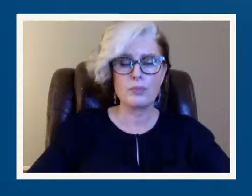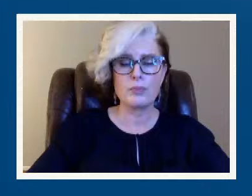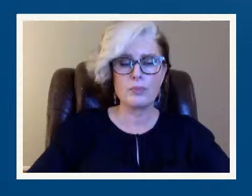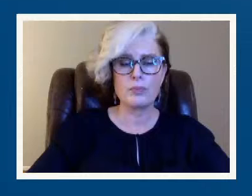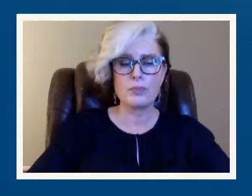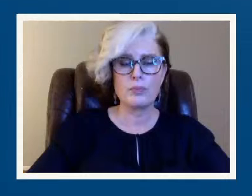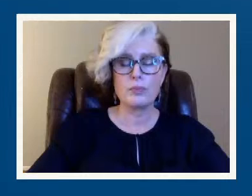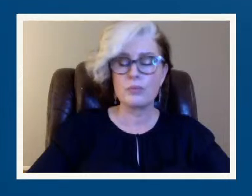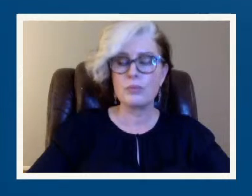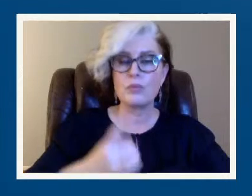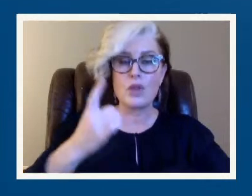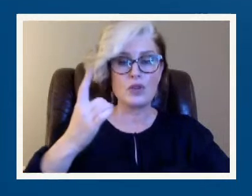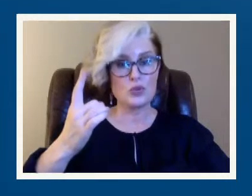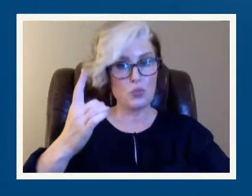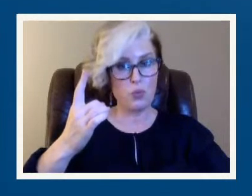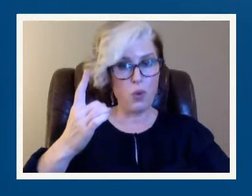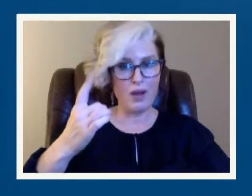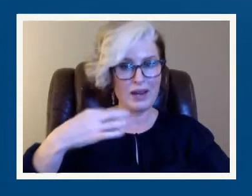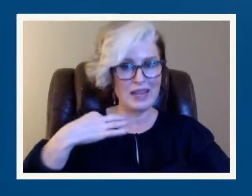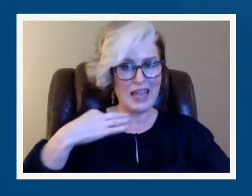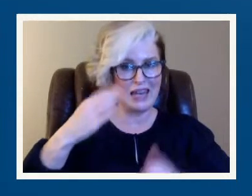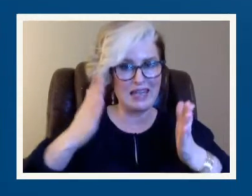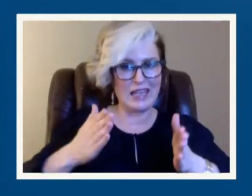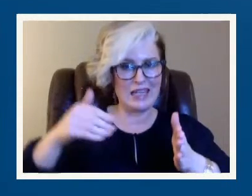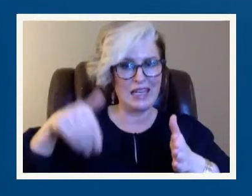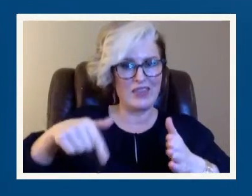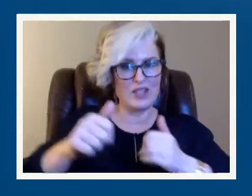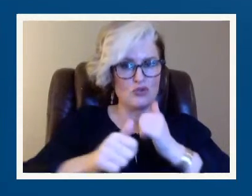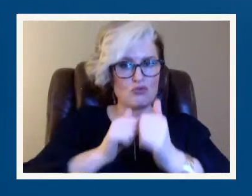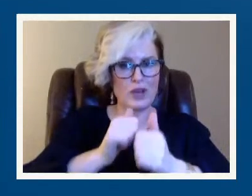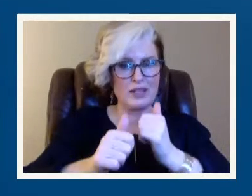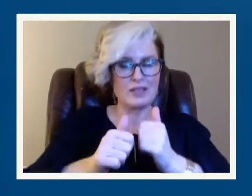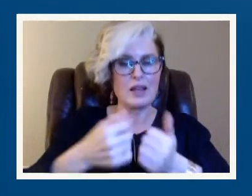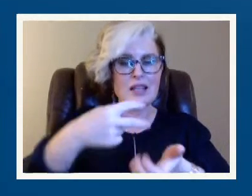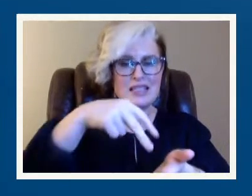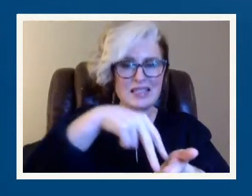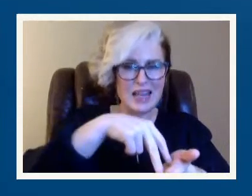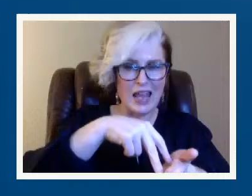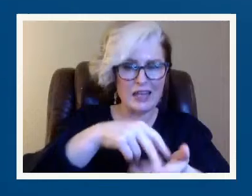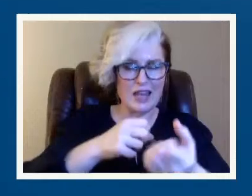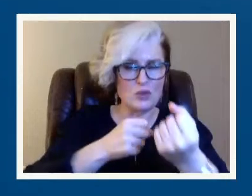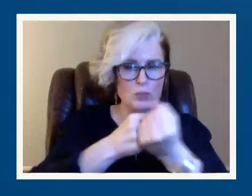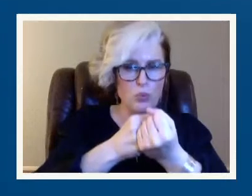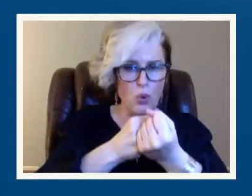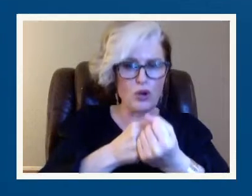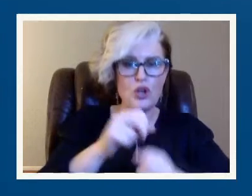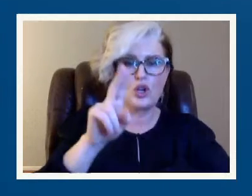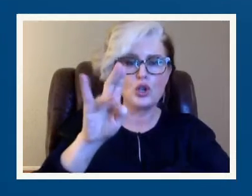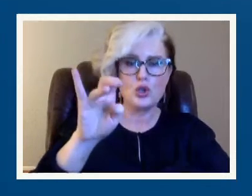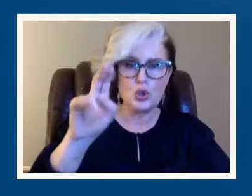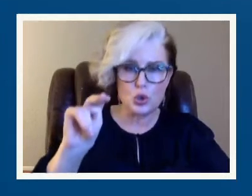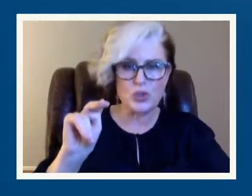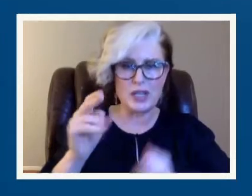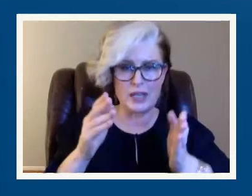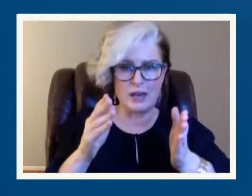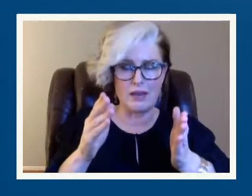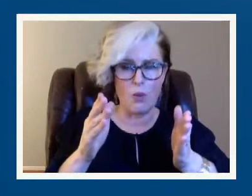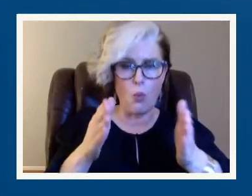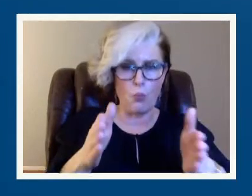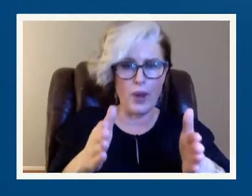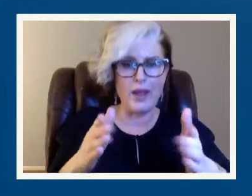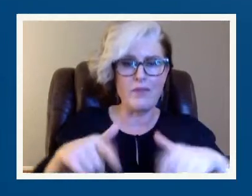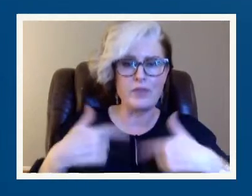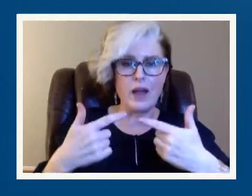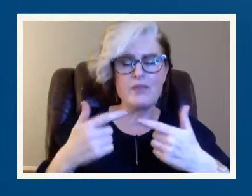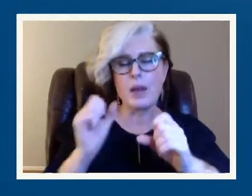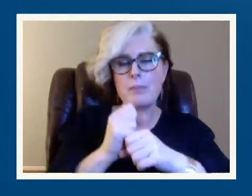There's only one candidate in this race that is going to stand on the side of the union way of life and making sure